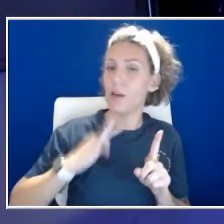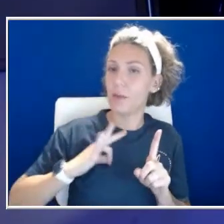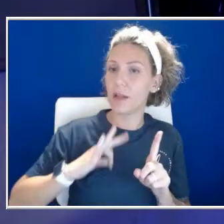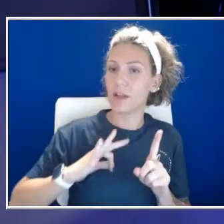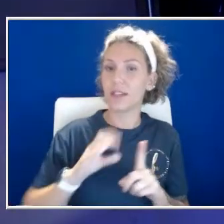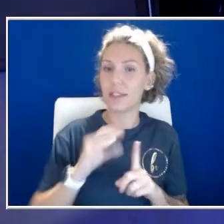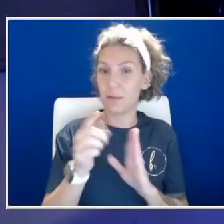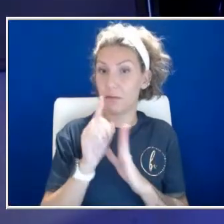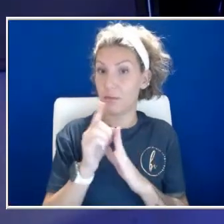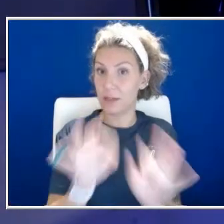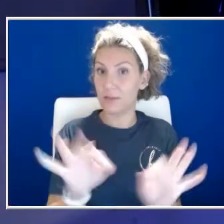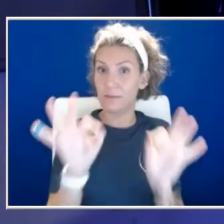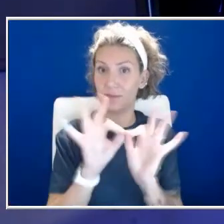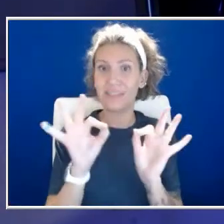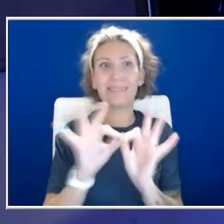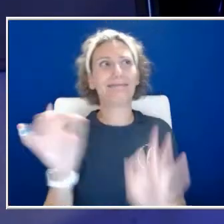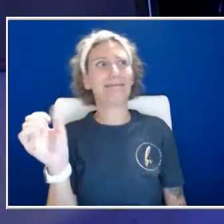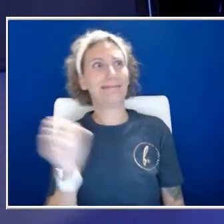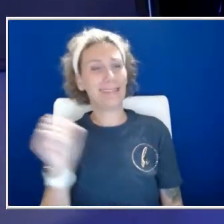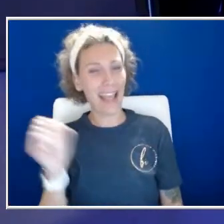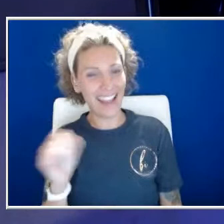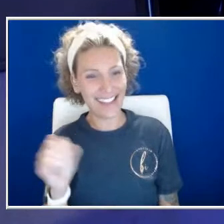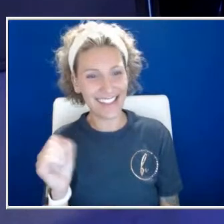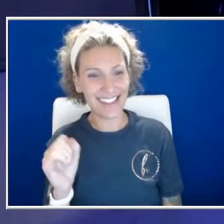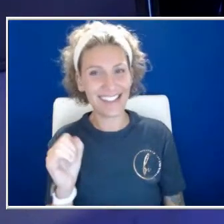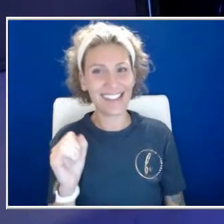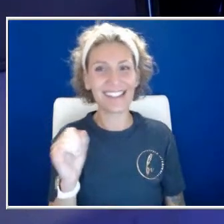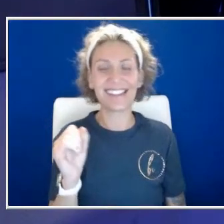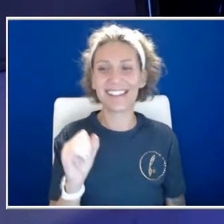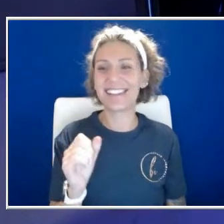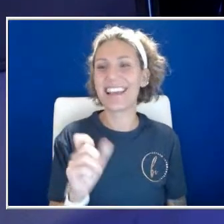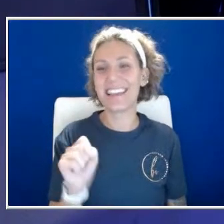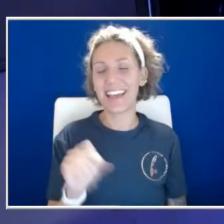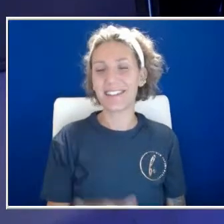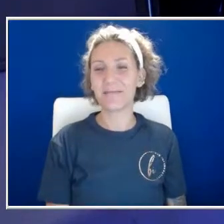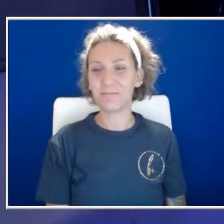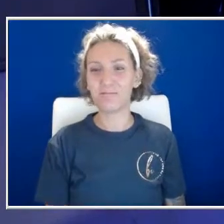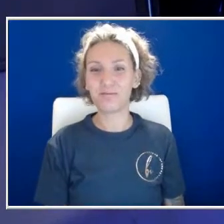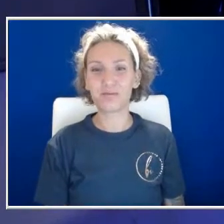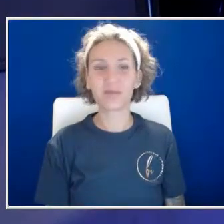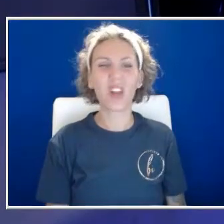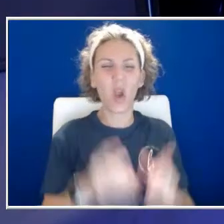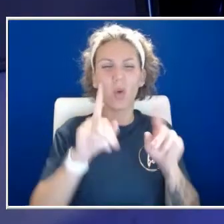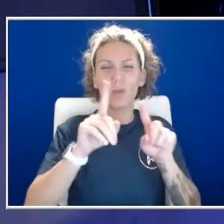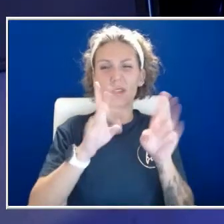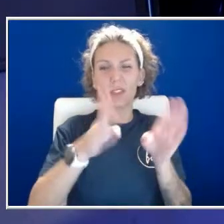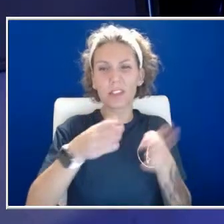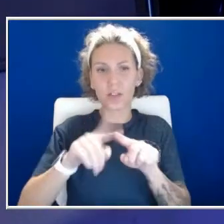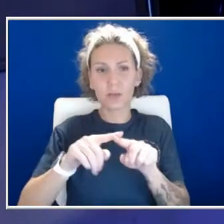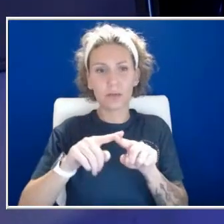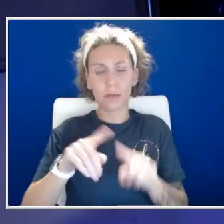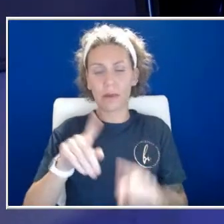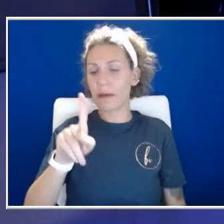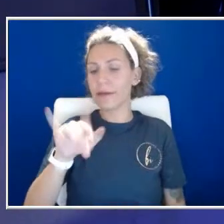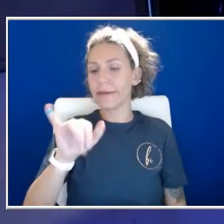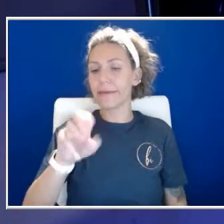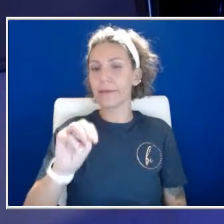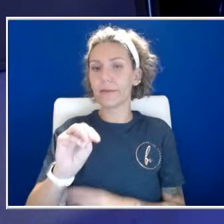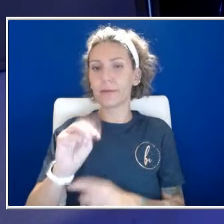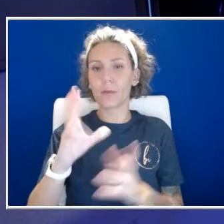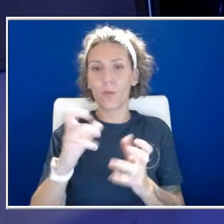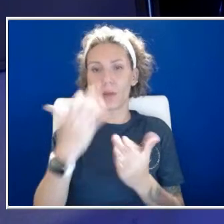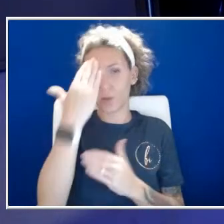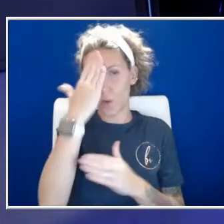For difference sure. between 2 or 3 minutes, 10, Absolutely. 15 minutes. Yeah, so case by case. Kim wants to know, how long after a stroke can you have side effects? Could